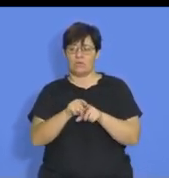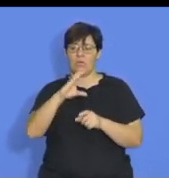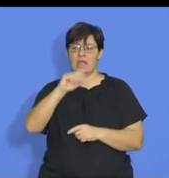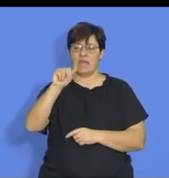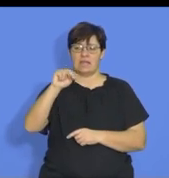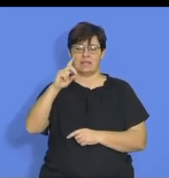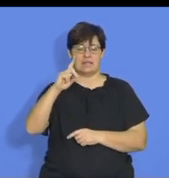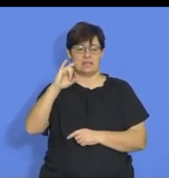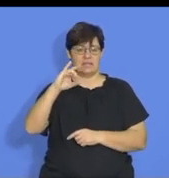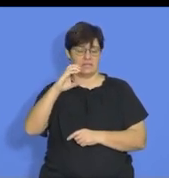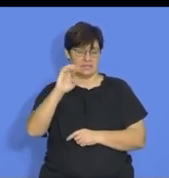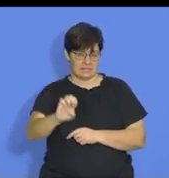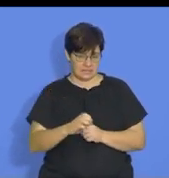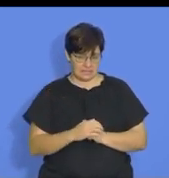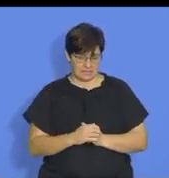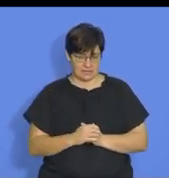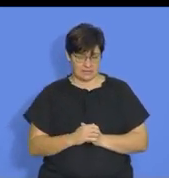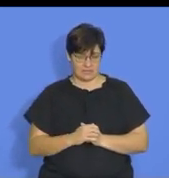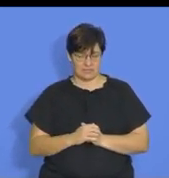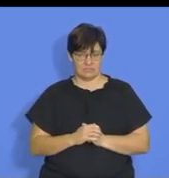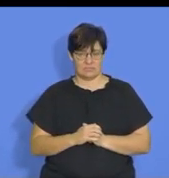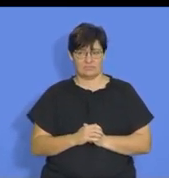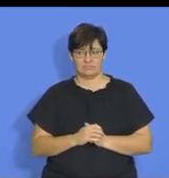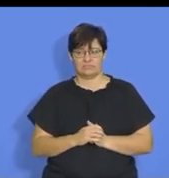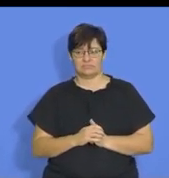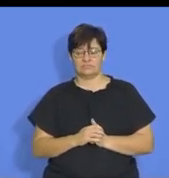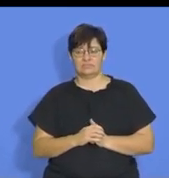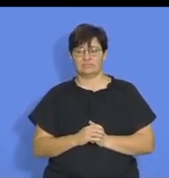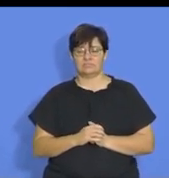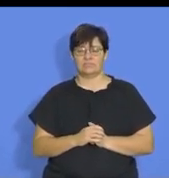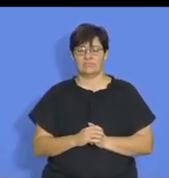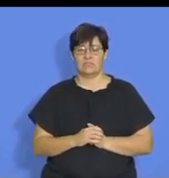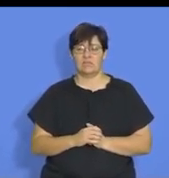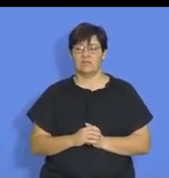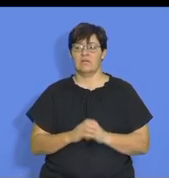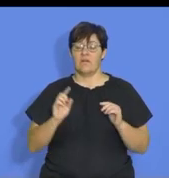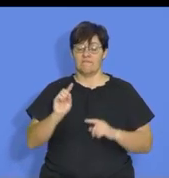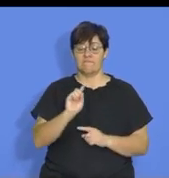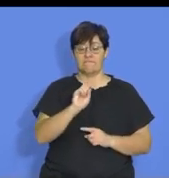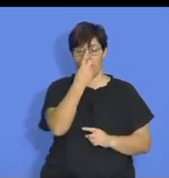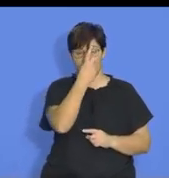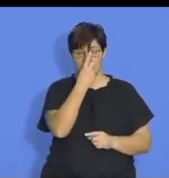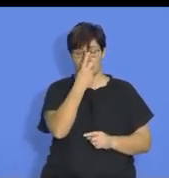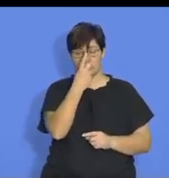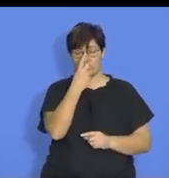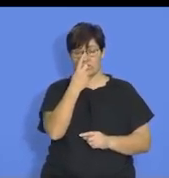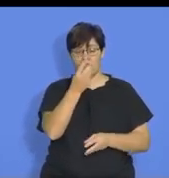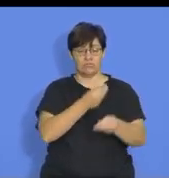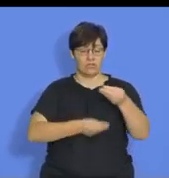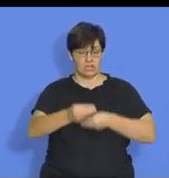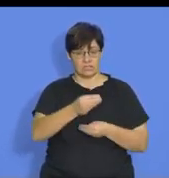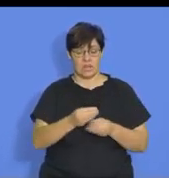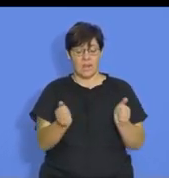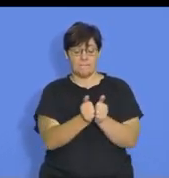Candace. Right, so let's go straight into the transactions. And our very first transaction,